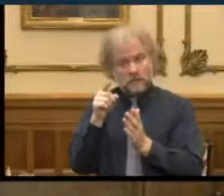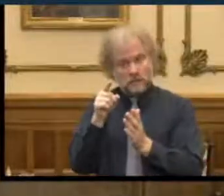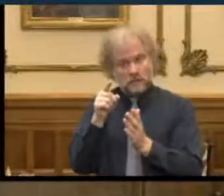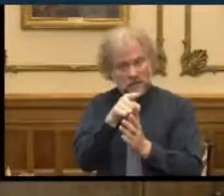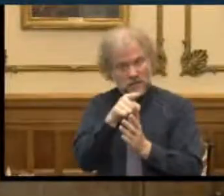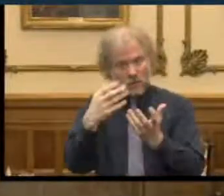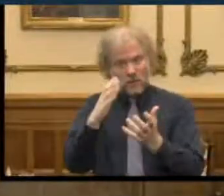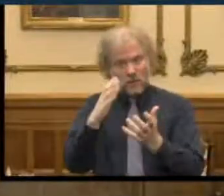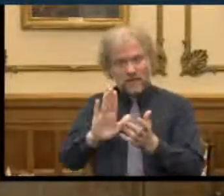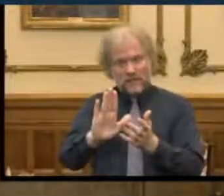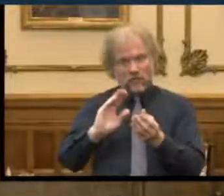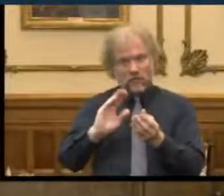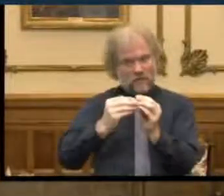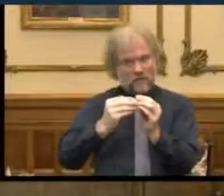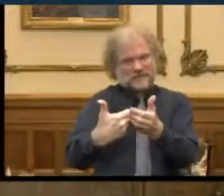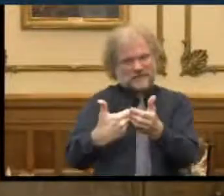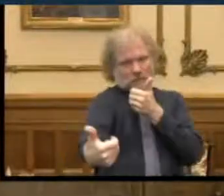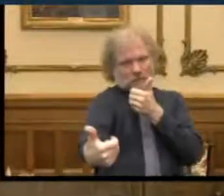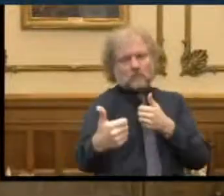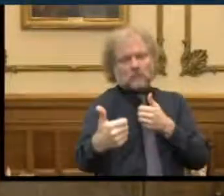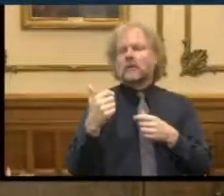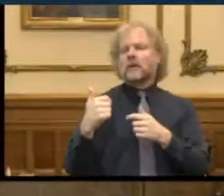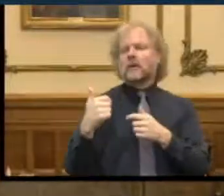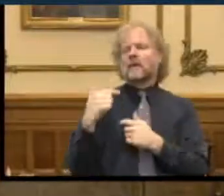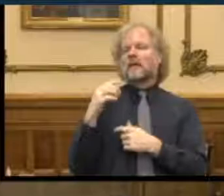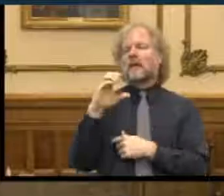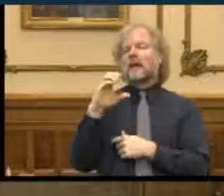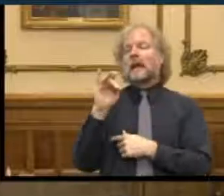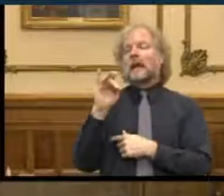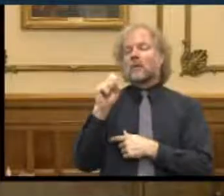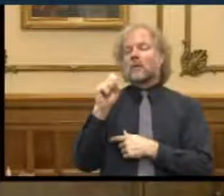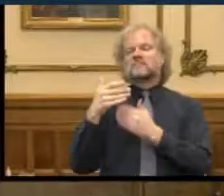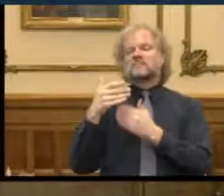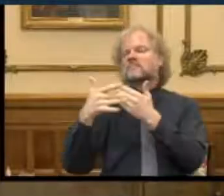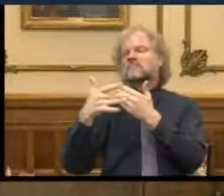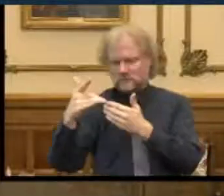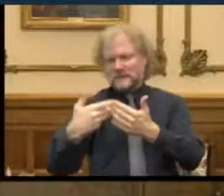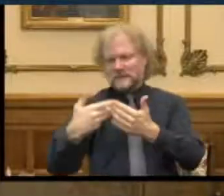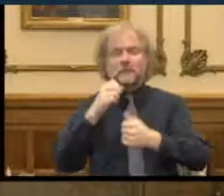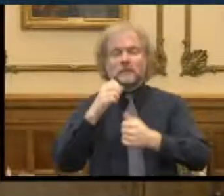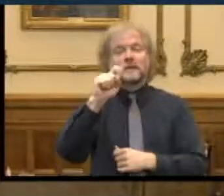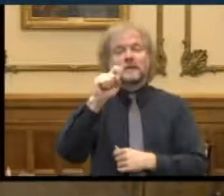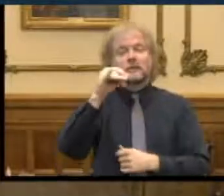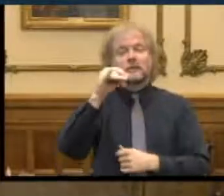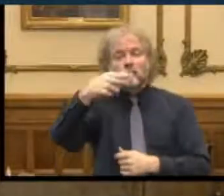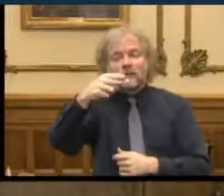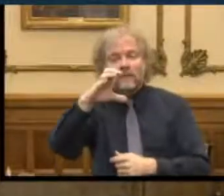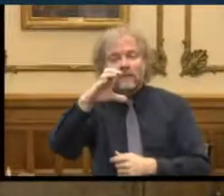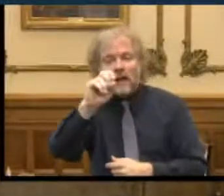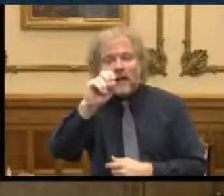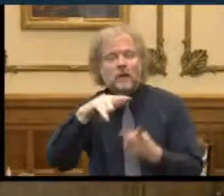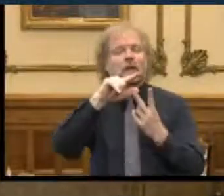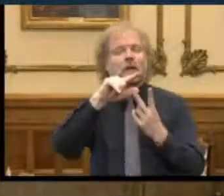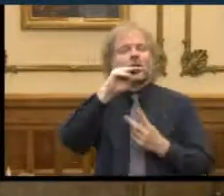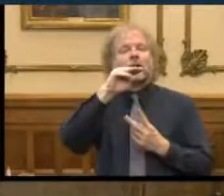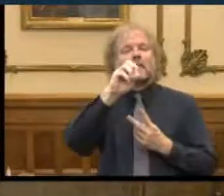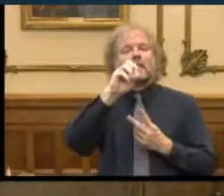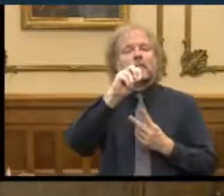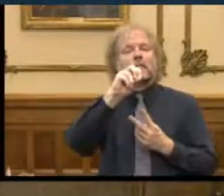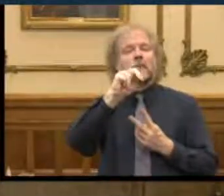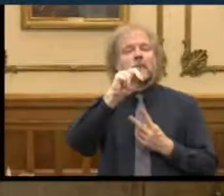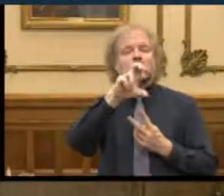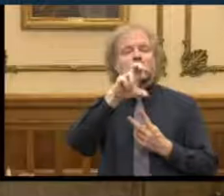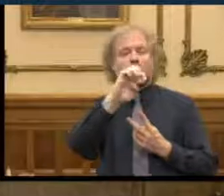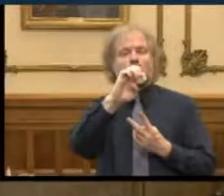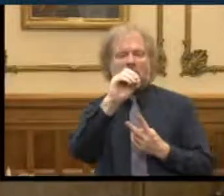data separated. That's what we've been doing for the counties going forward. So St. Joe County and Monroe County, they like to see the